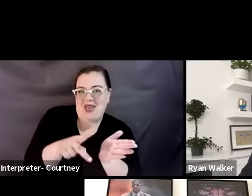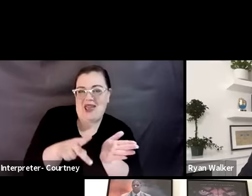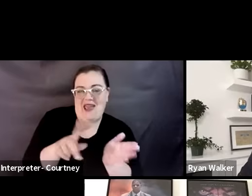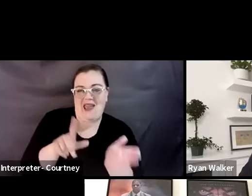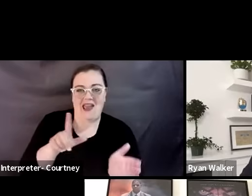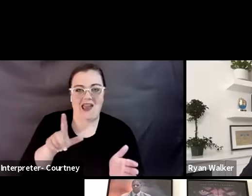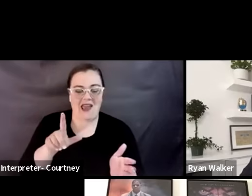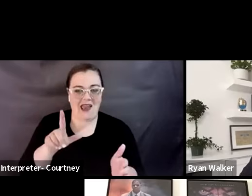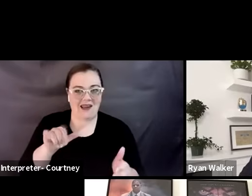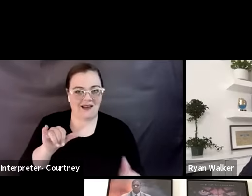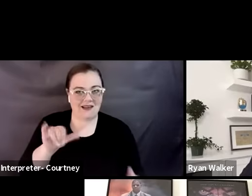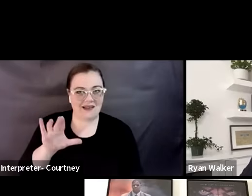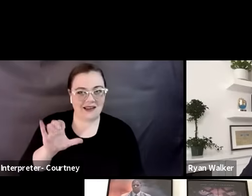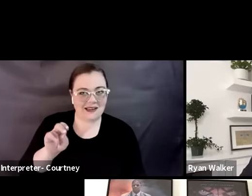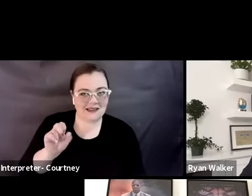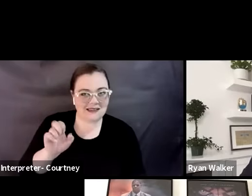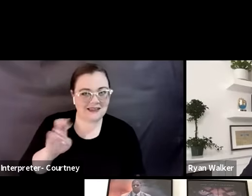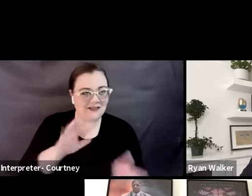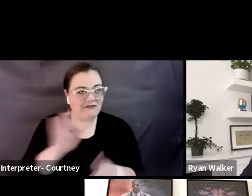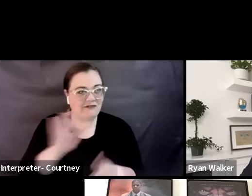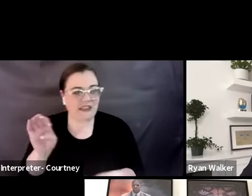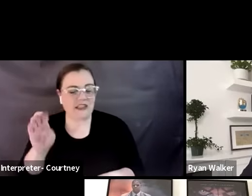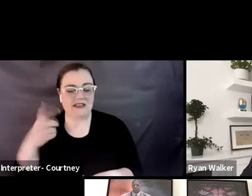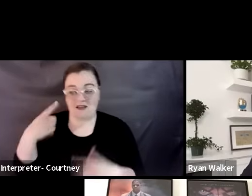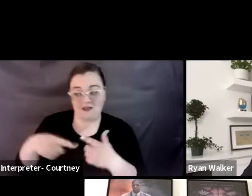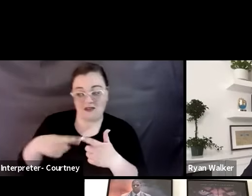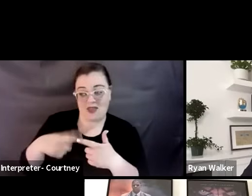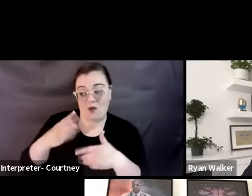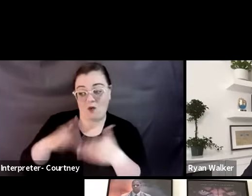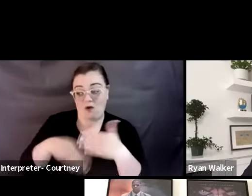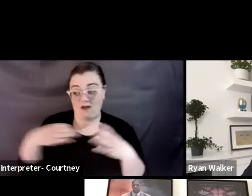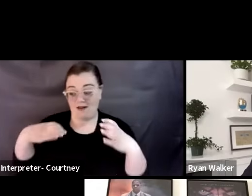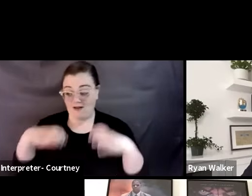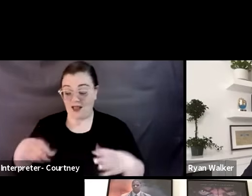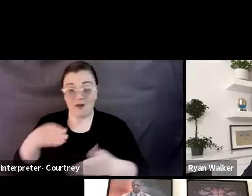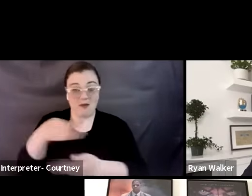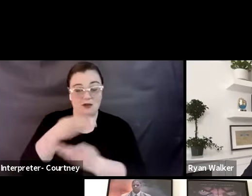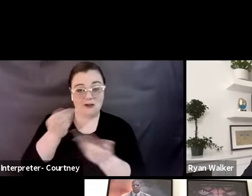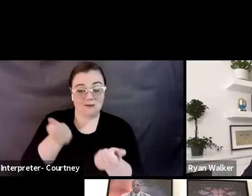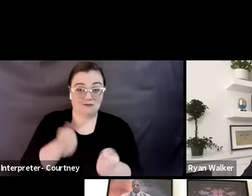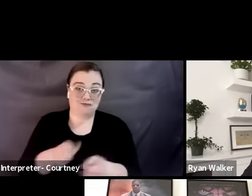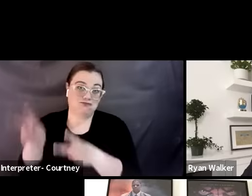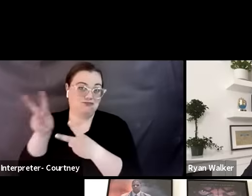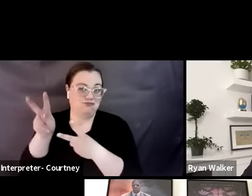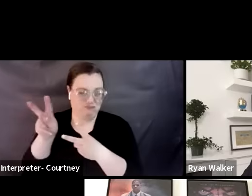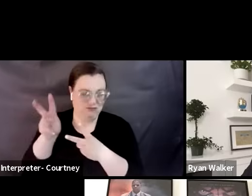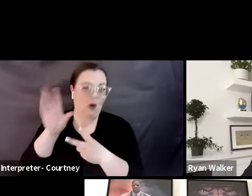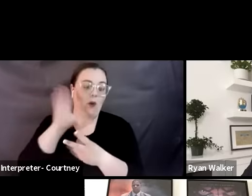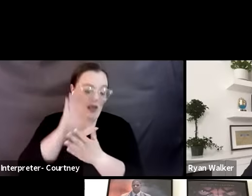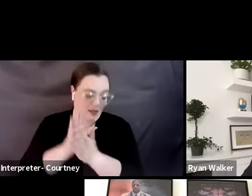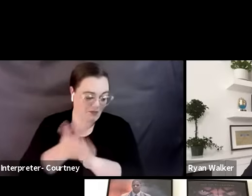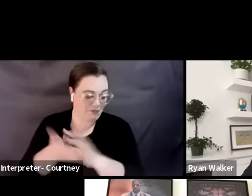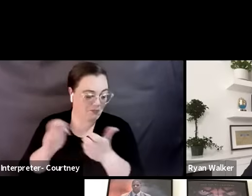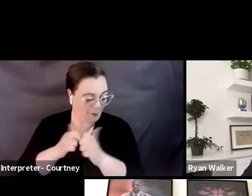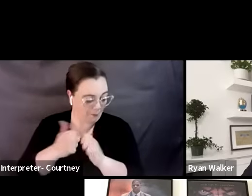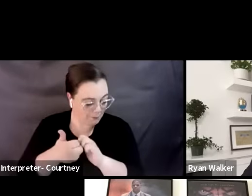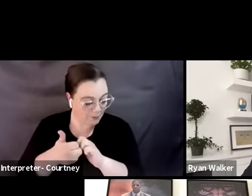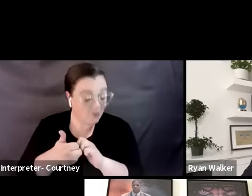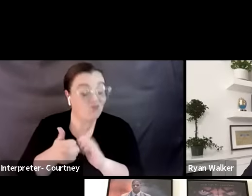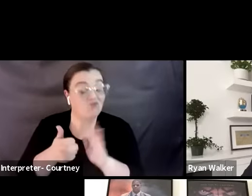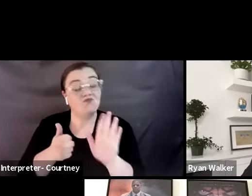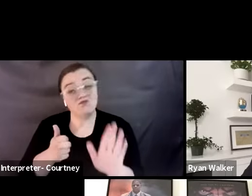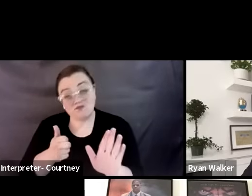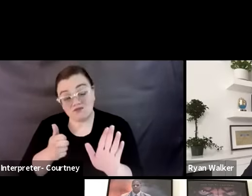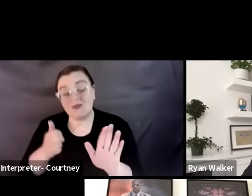and then they're licensing they have your client's music all in their platform, it's going to be an issue. But look, at the